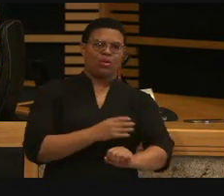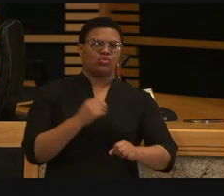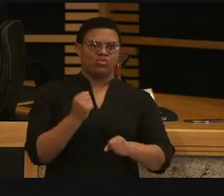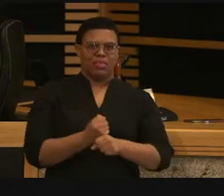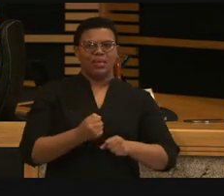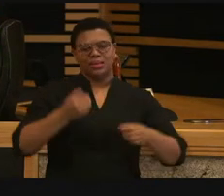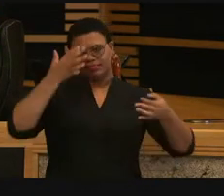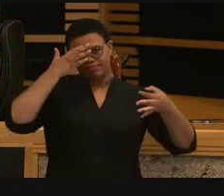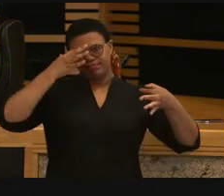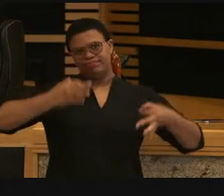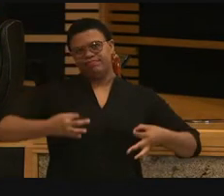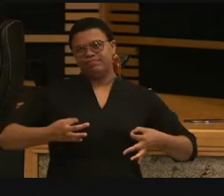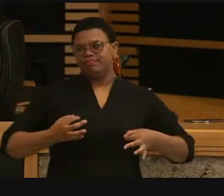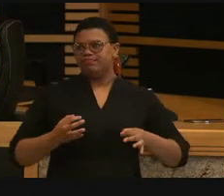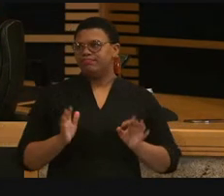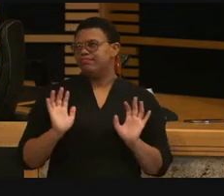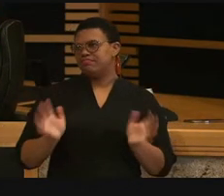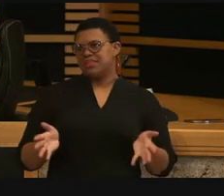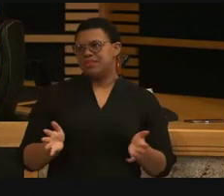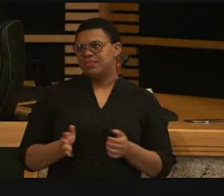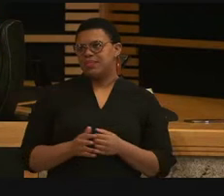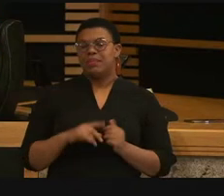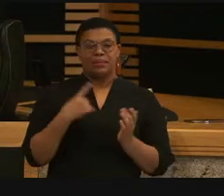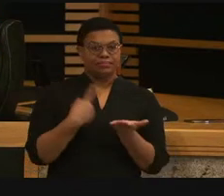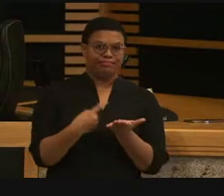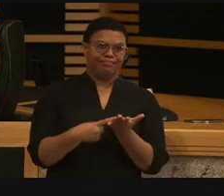to decide on matters.